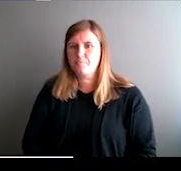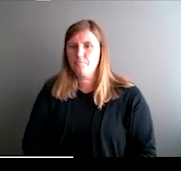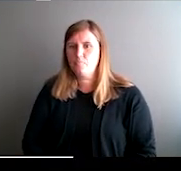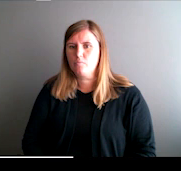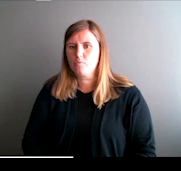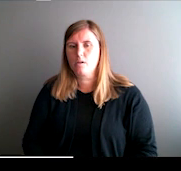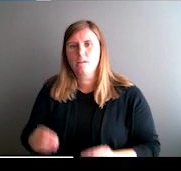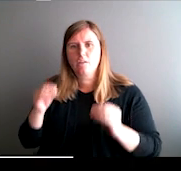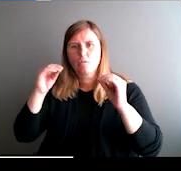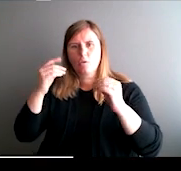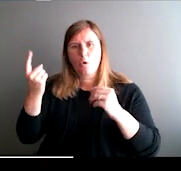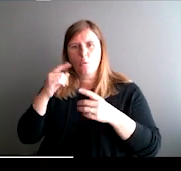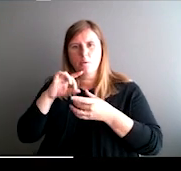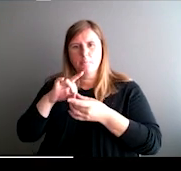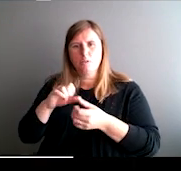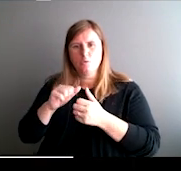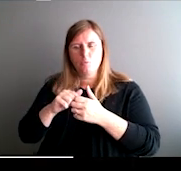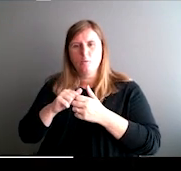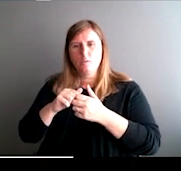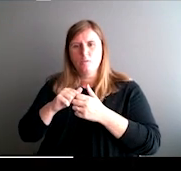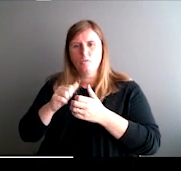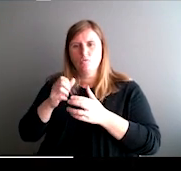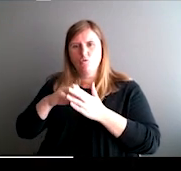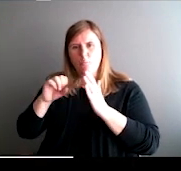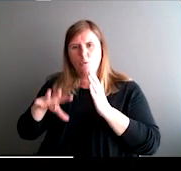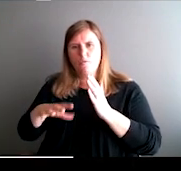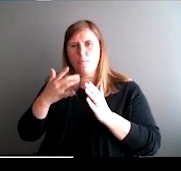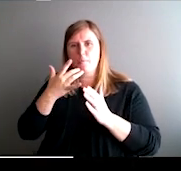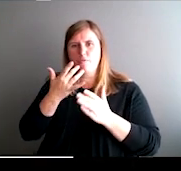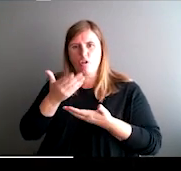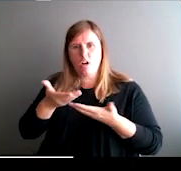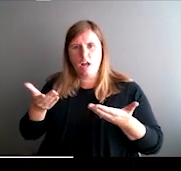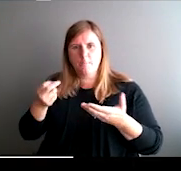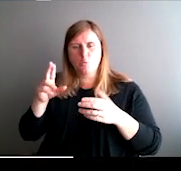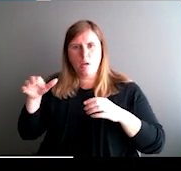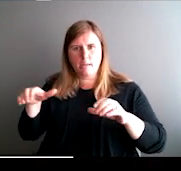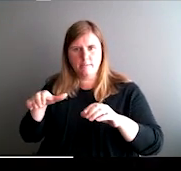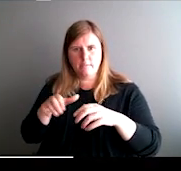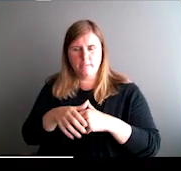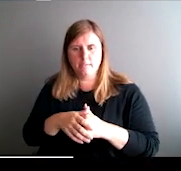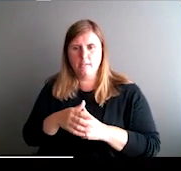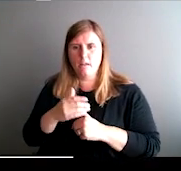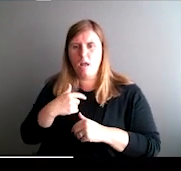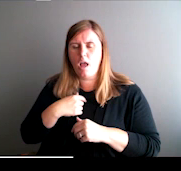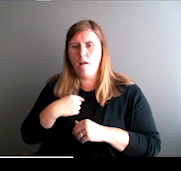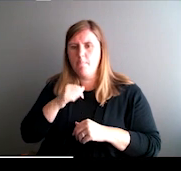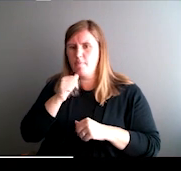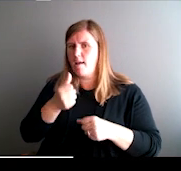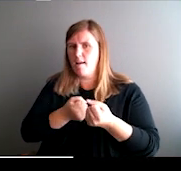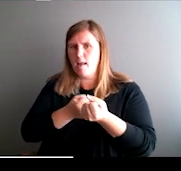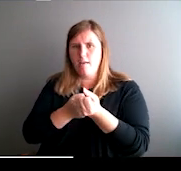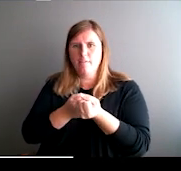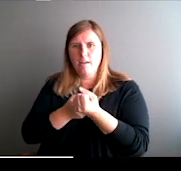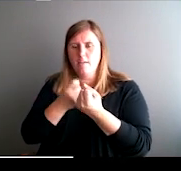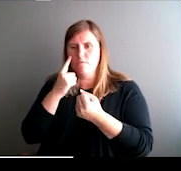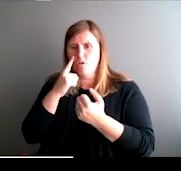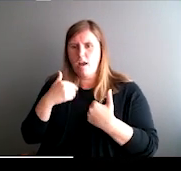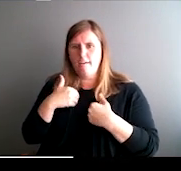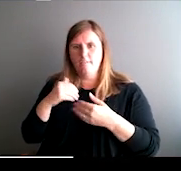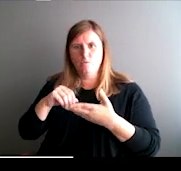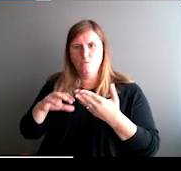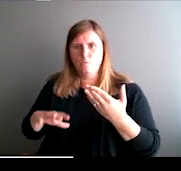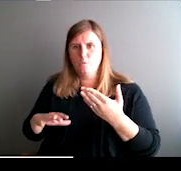Instruction that always begins with the removal of preferred items or activities. Now, I'm not advocating for having a